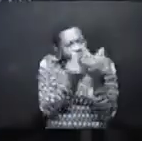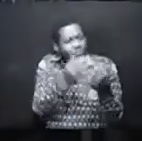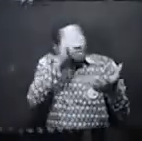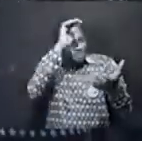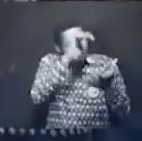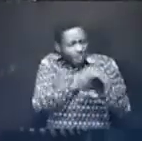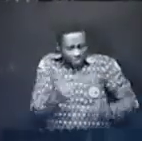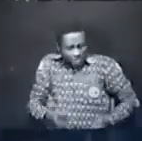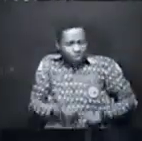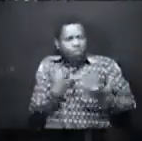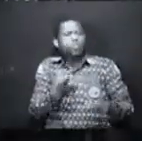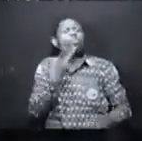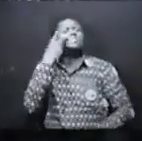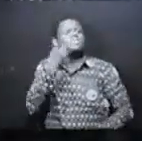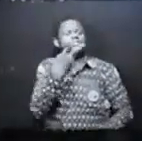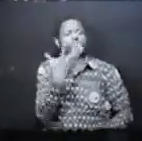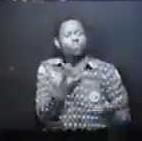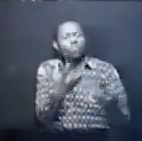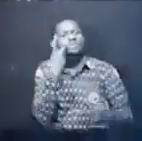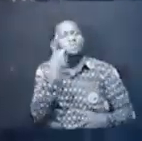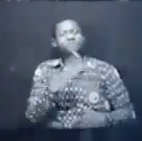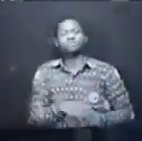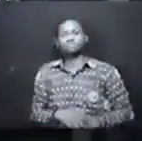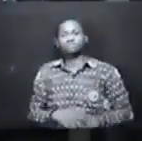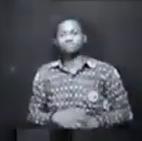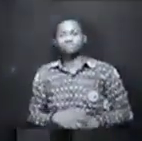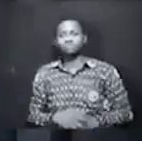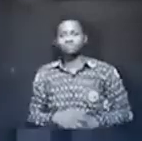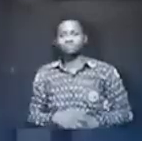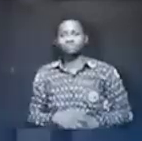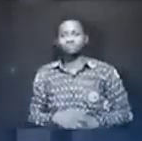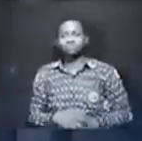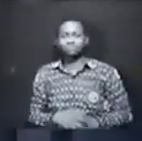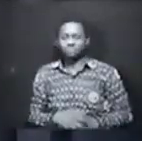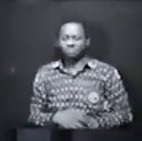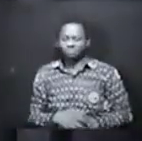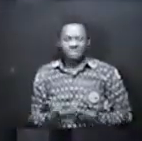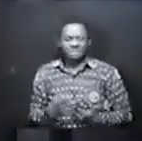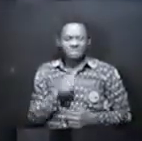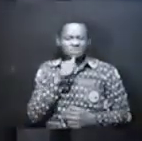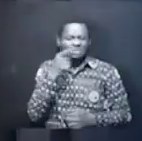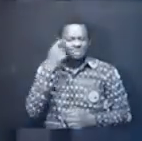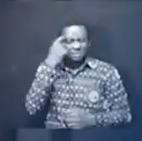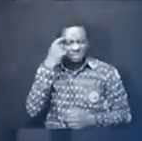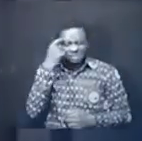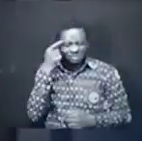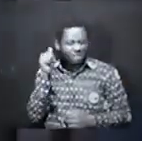life. I don't think this lady is against God. I